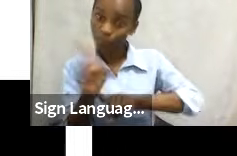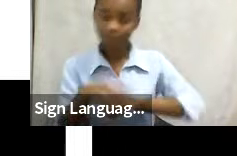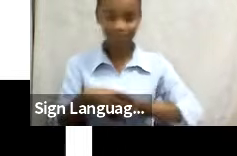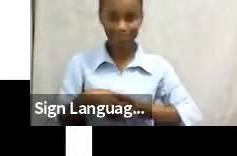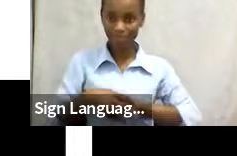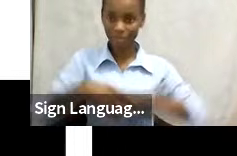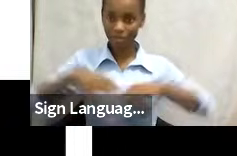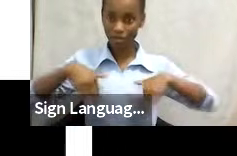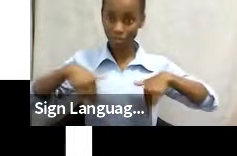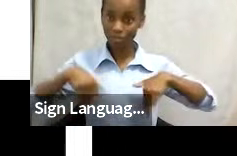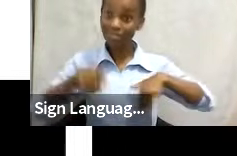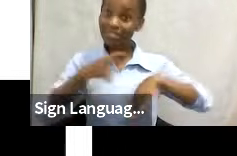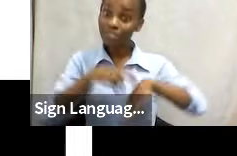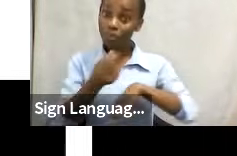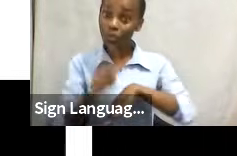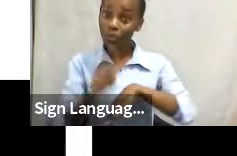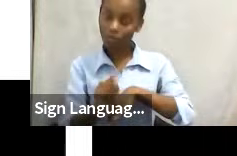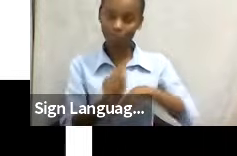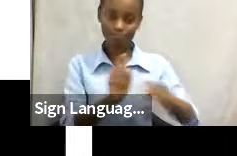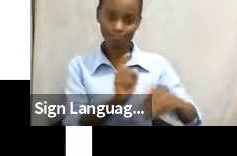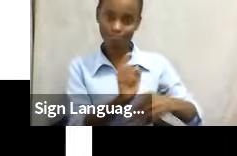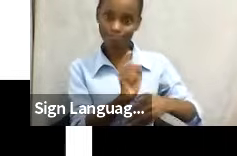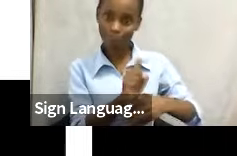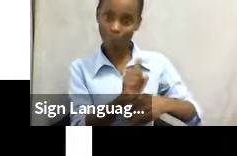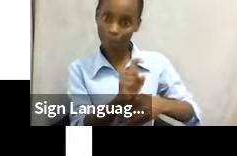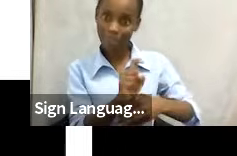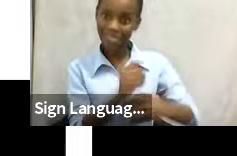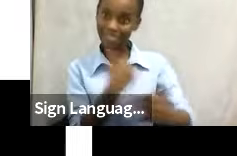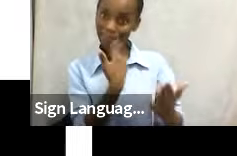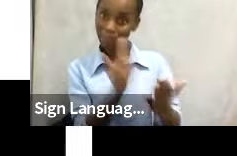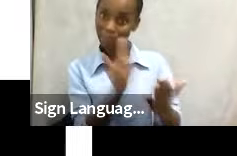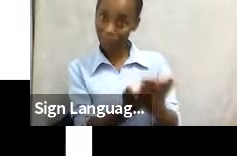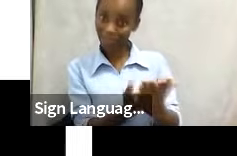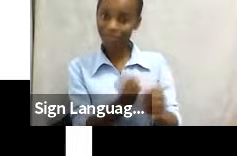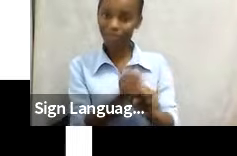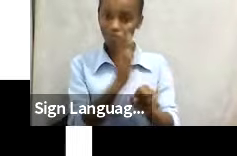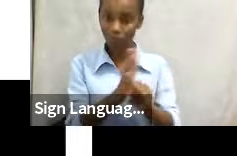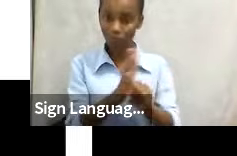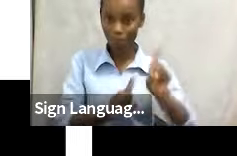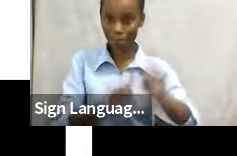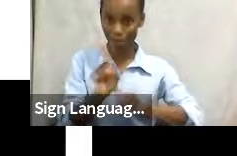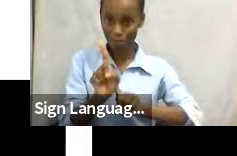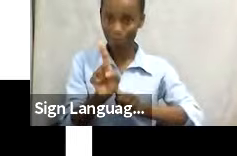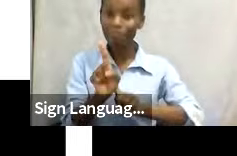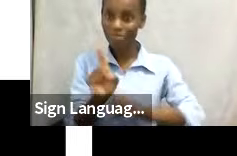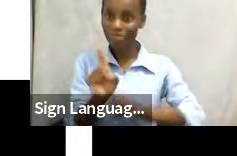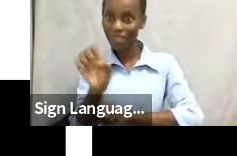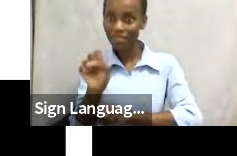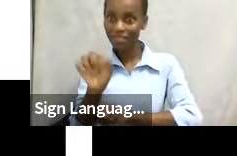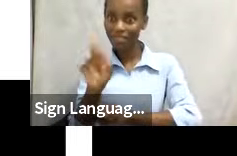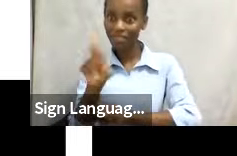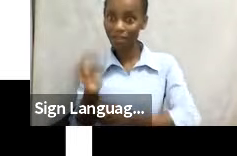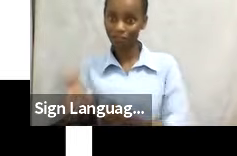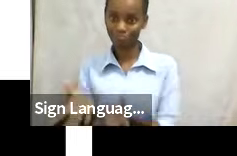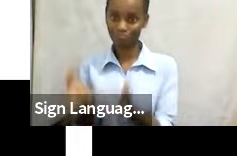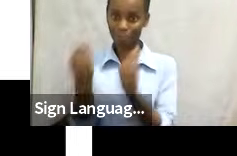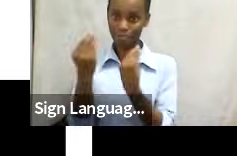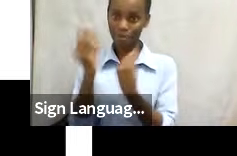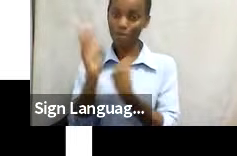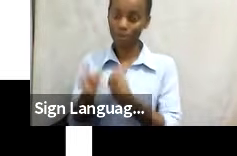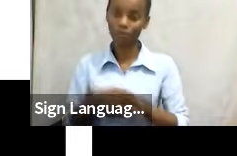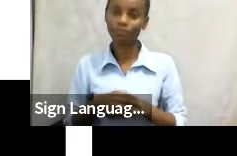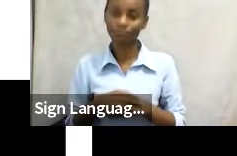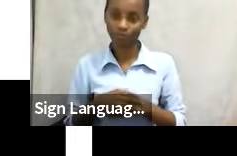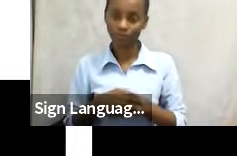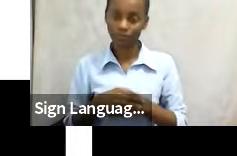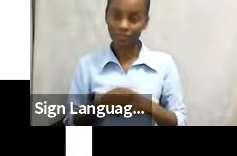return is submitted. And as Kujo just alluded to earlier, our due date is on the 23rd of November. So please